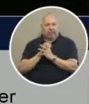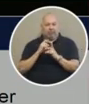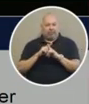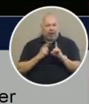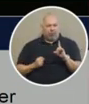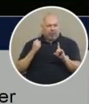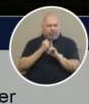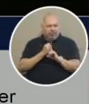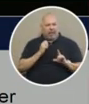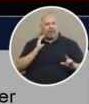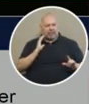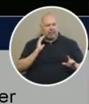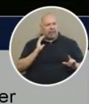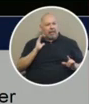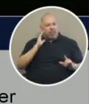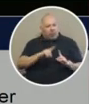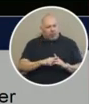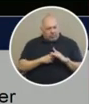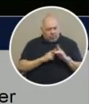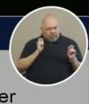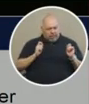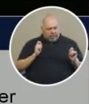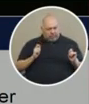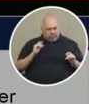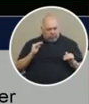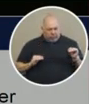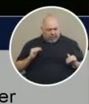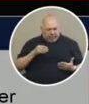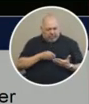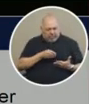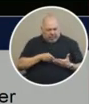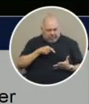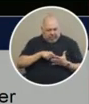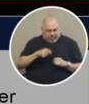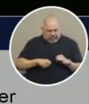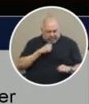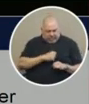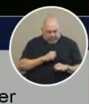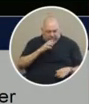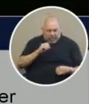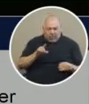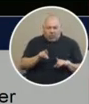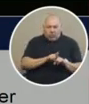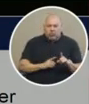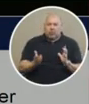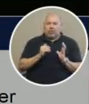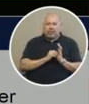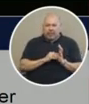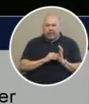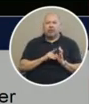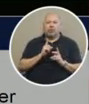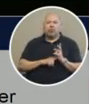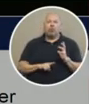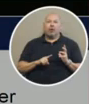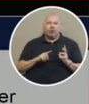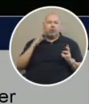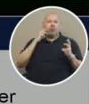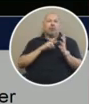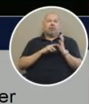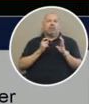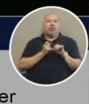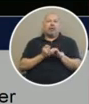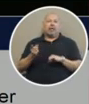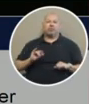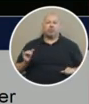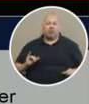impact and how we're going to implement these adjustments in order to balance out the budget for this year. And also, again, as city manager mentioned, what we're looking at as far as next